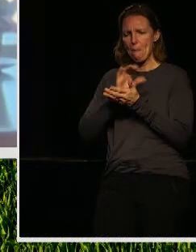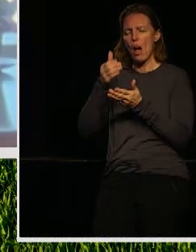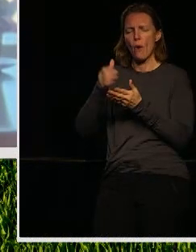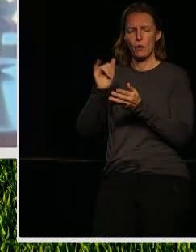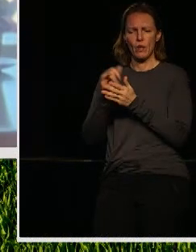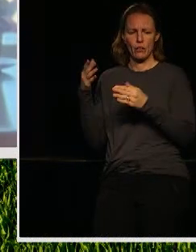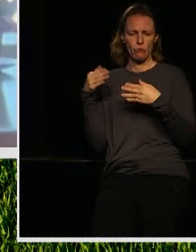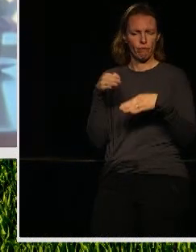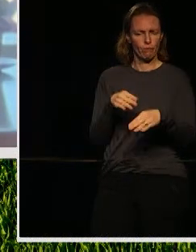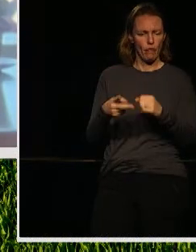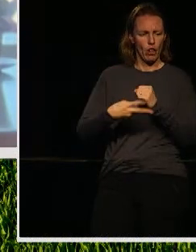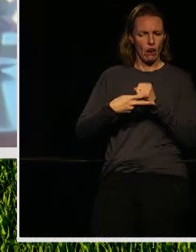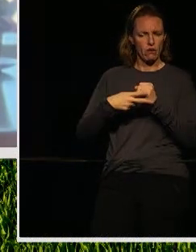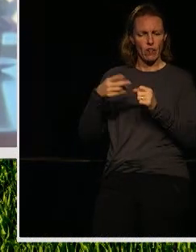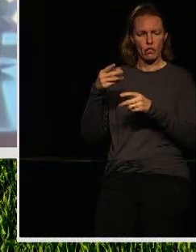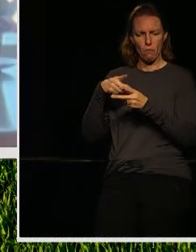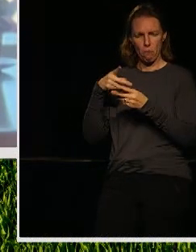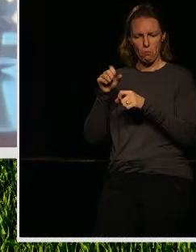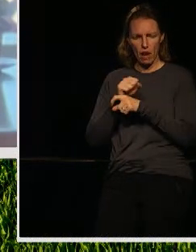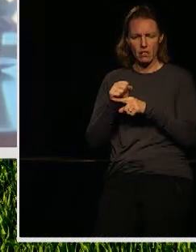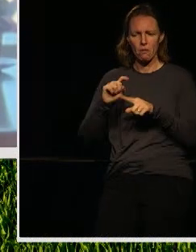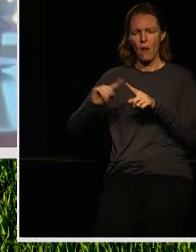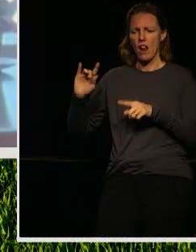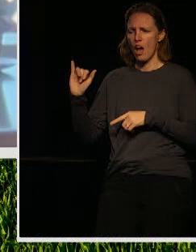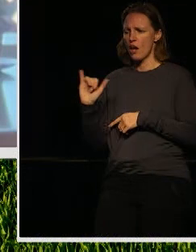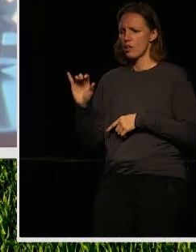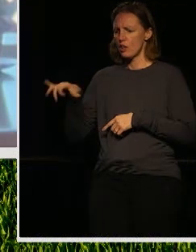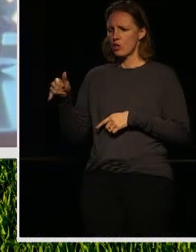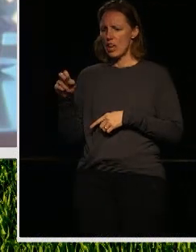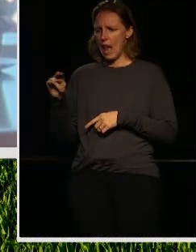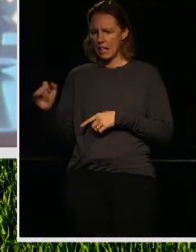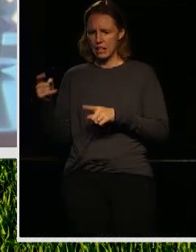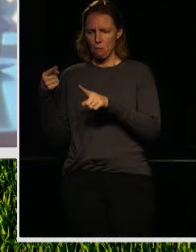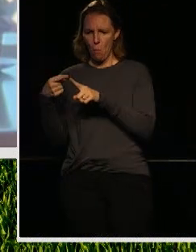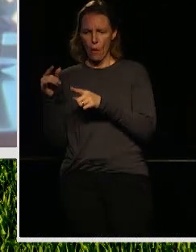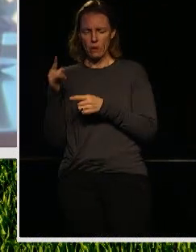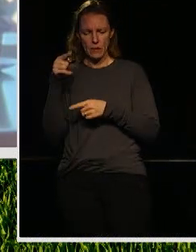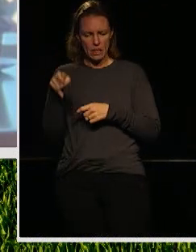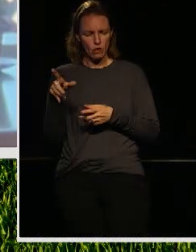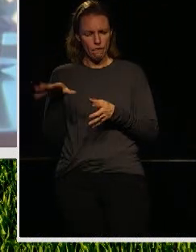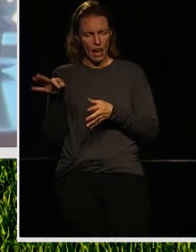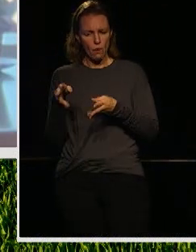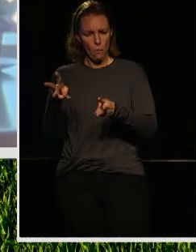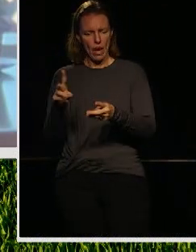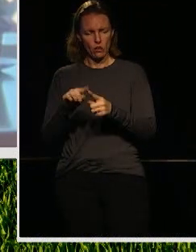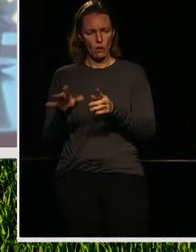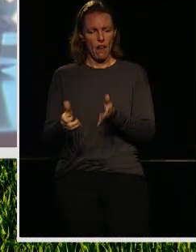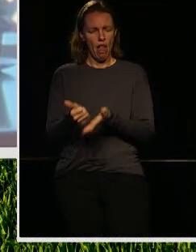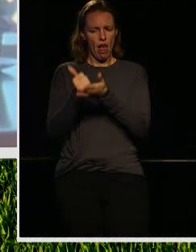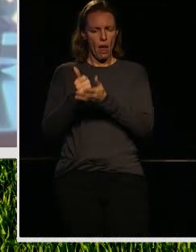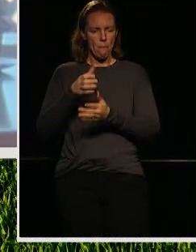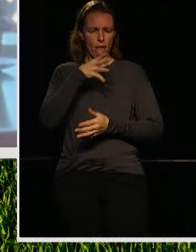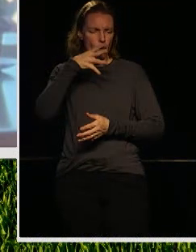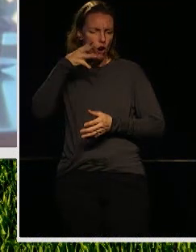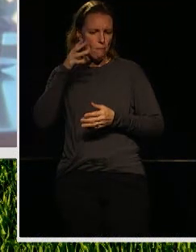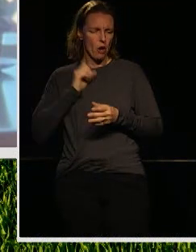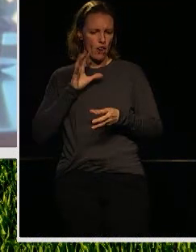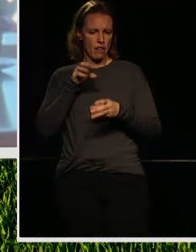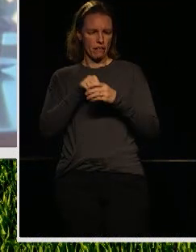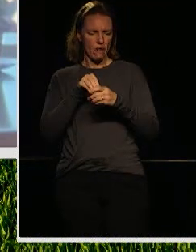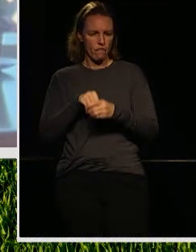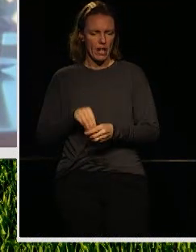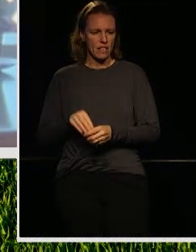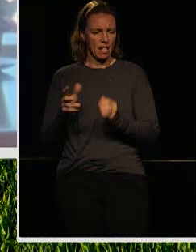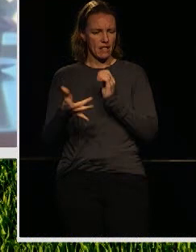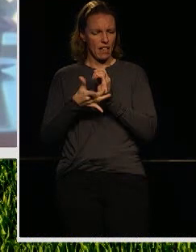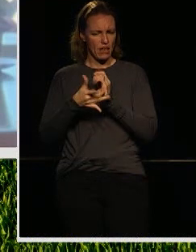right? And also to Jenny's point, if we need to find a way to help the farmer invest in these technologies because